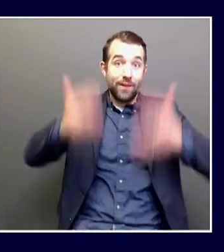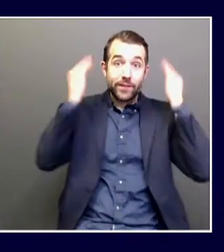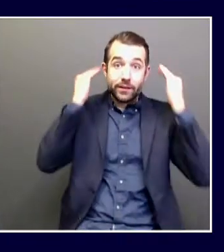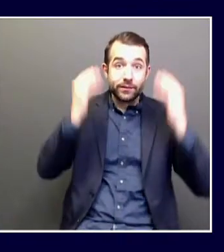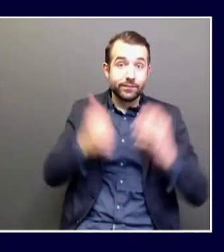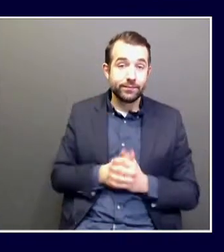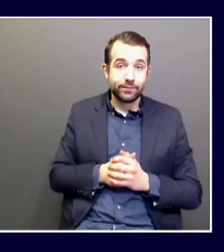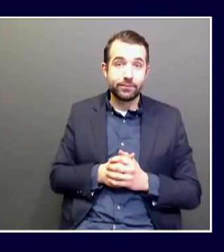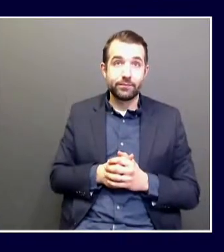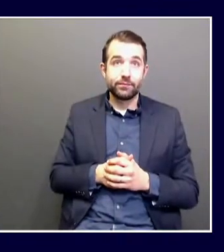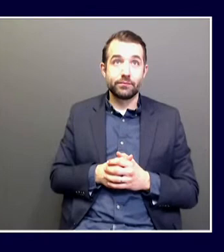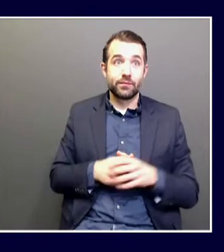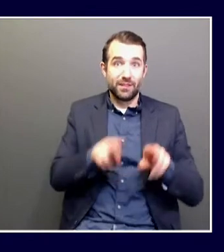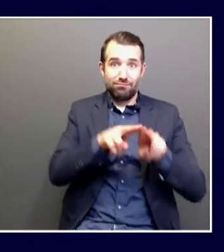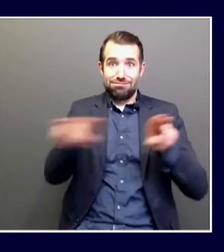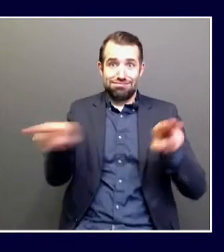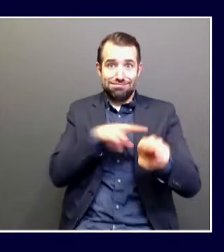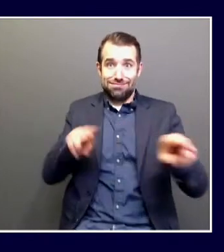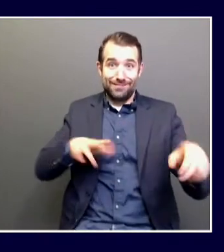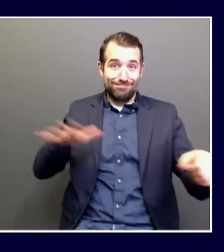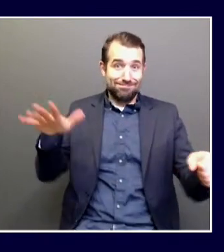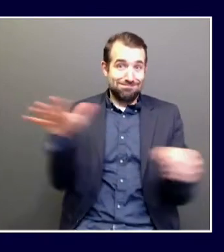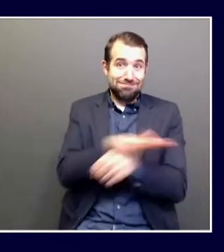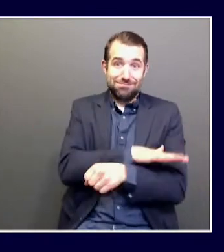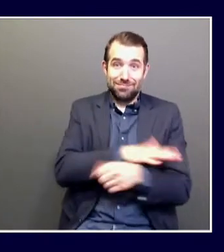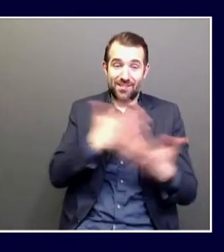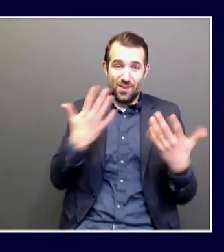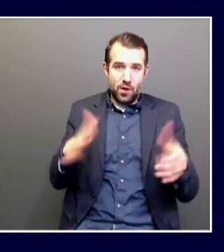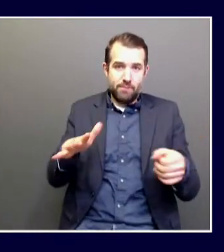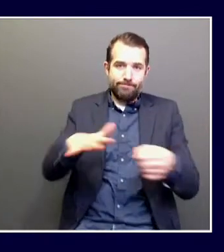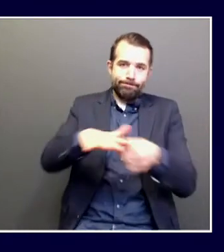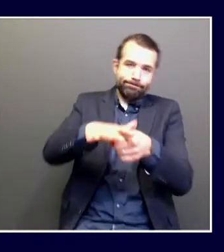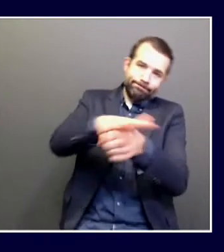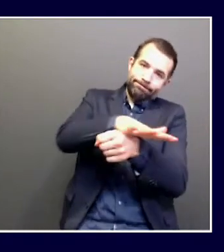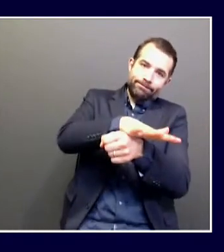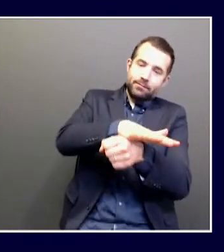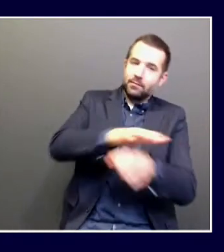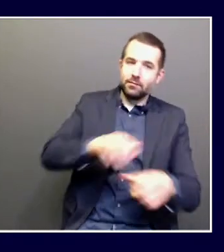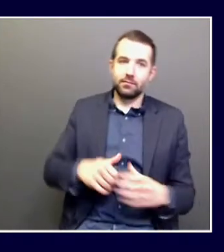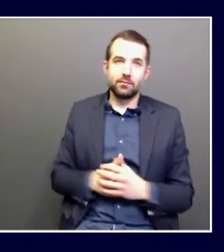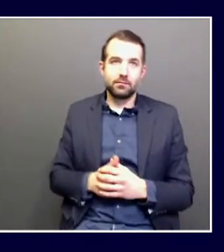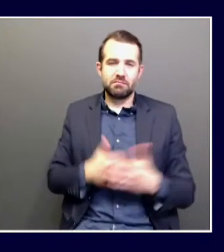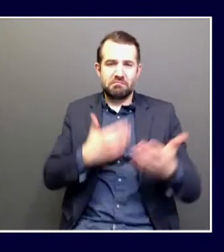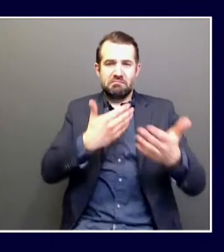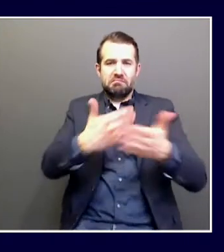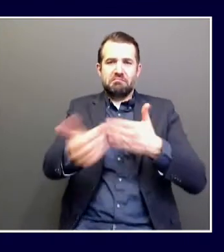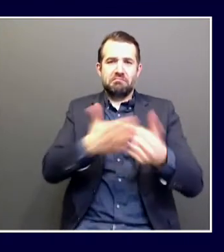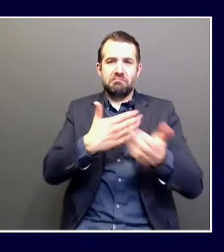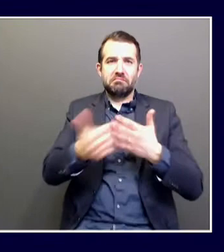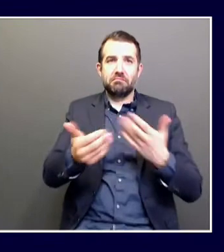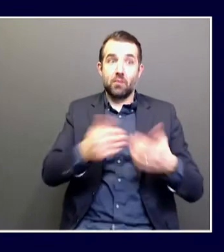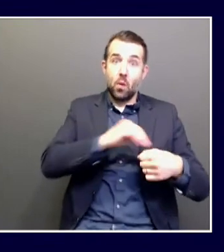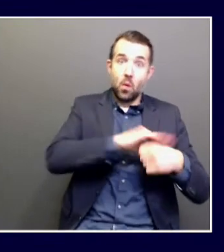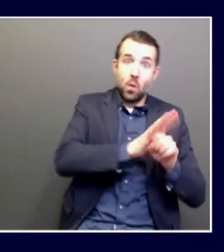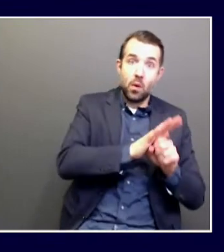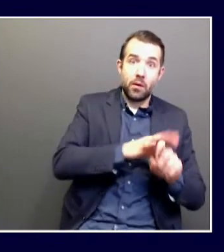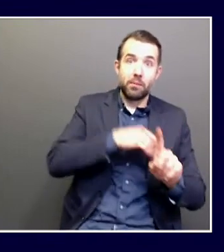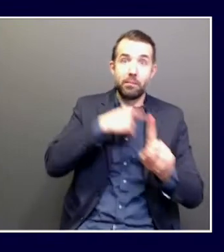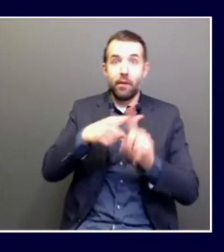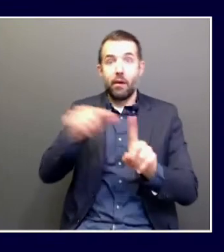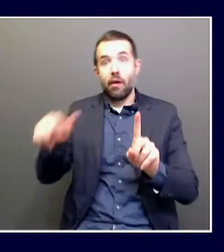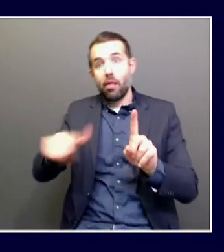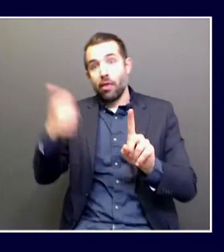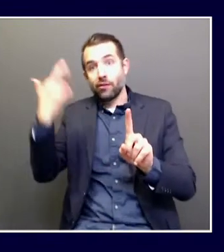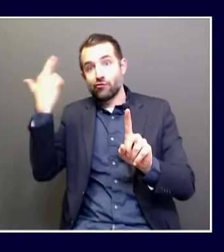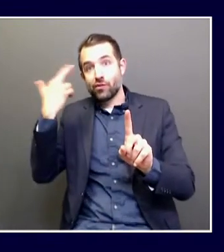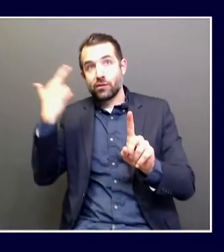COVID or people for COVID, doesn't have it's in some level a distinction without a difference. The second, though, is that I